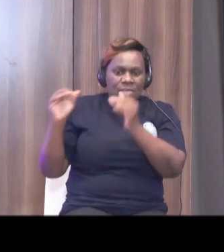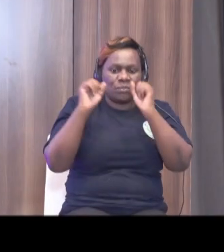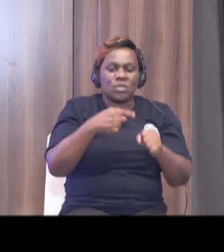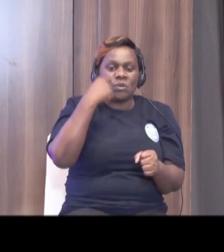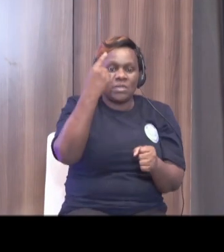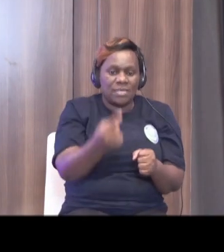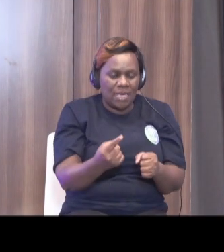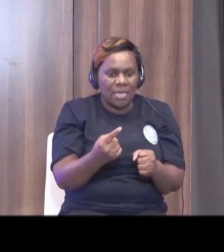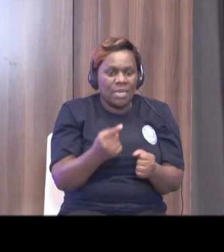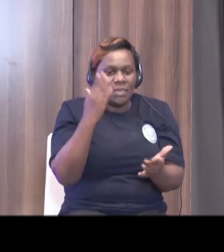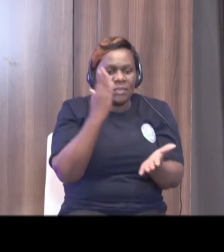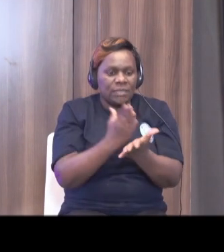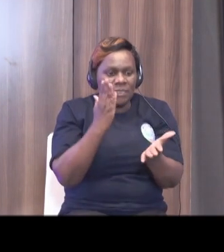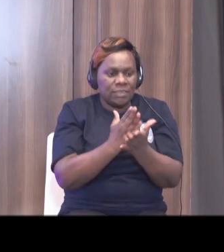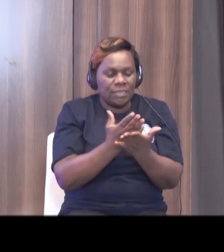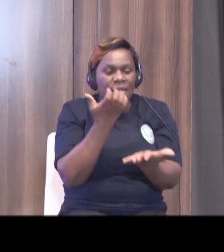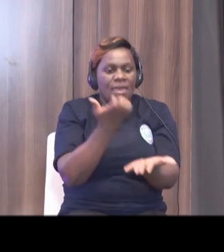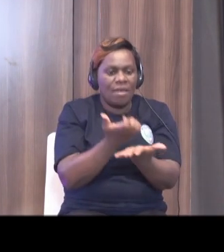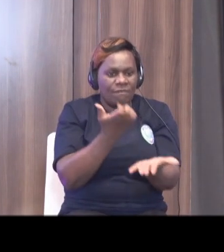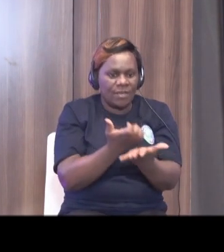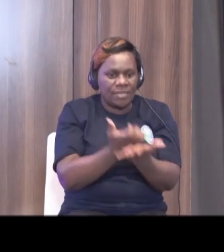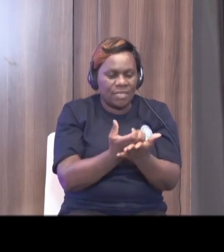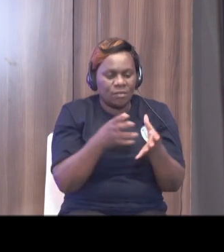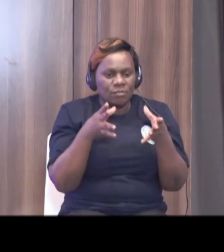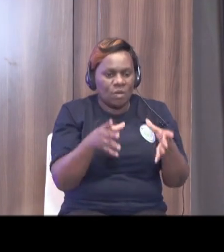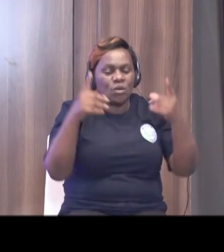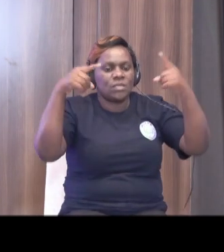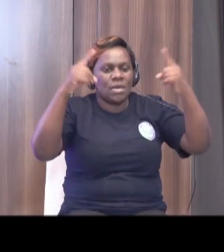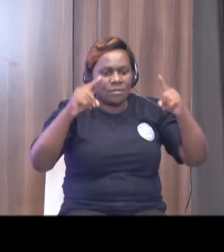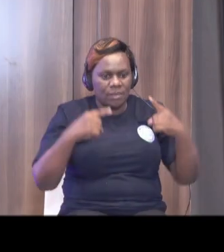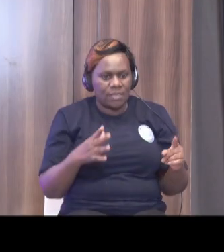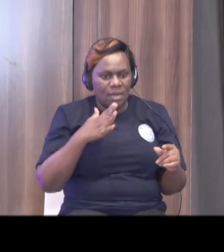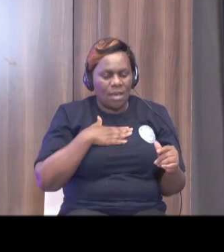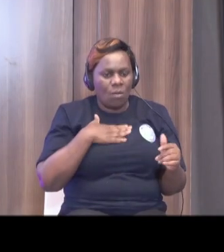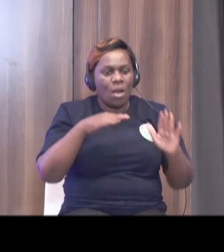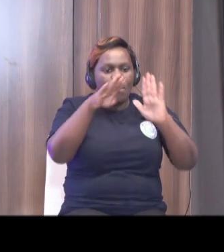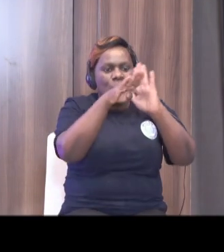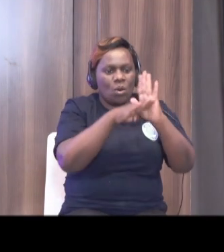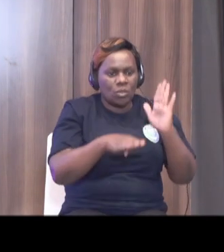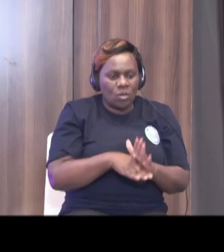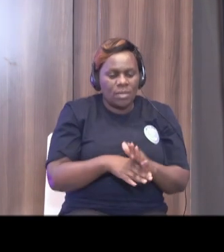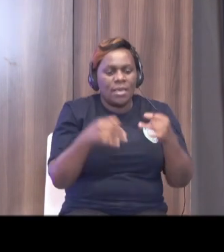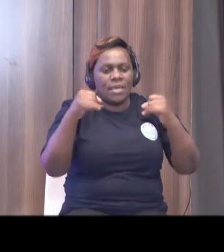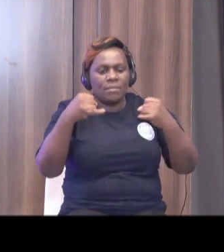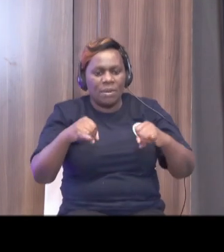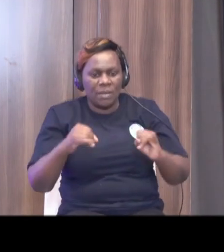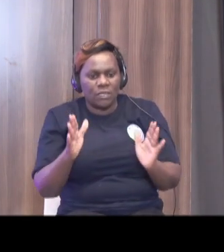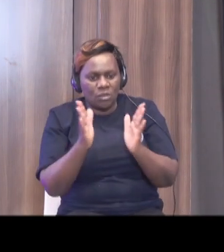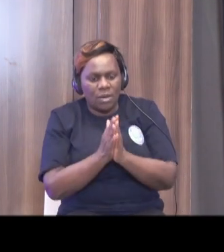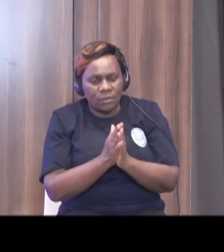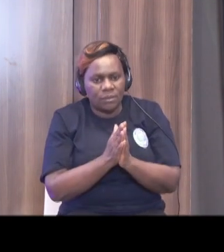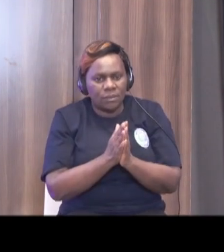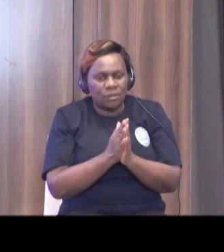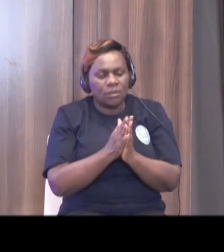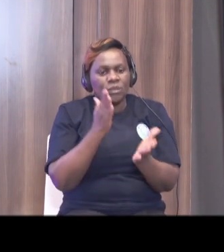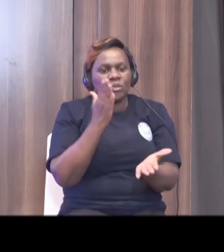the real-world evidence reinforced the success of our program implementation, and that